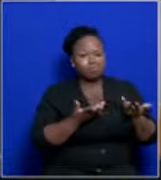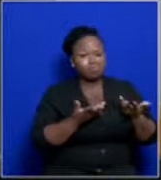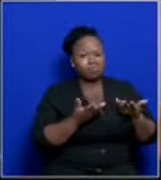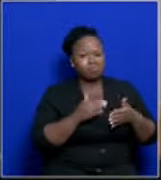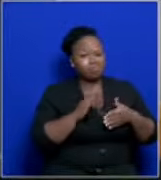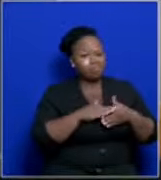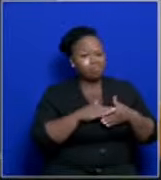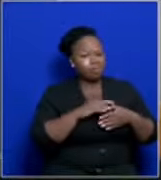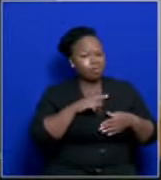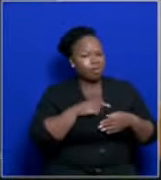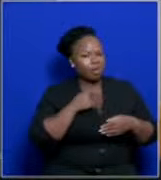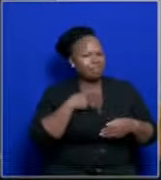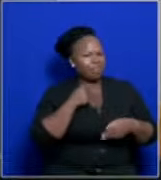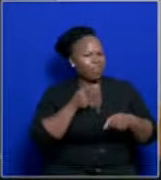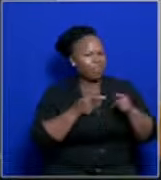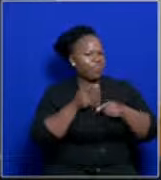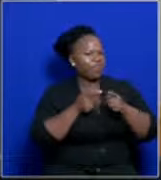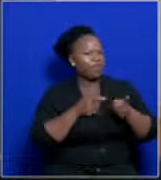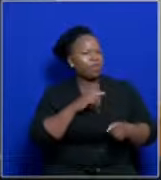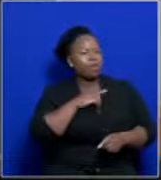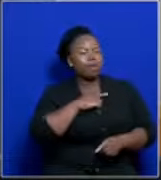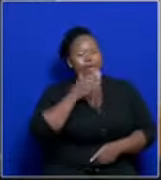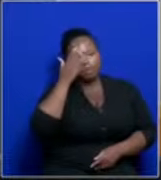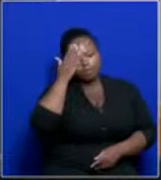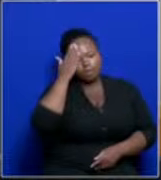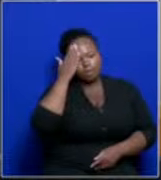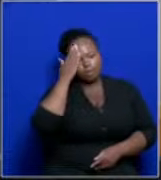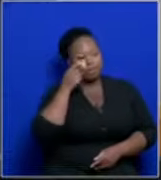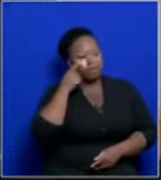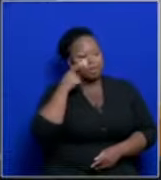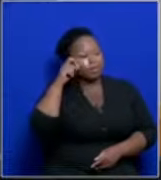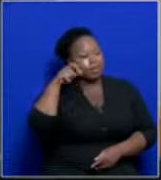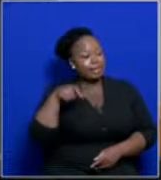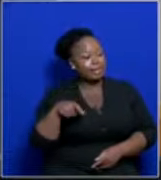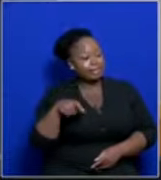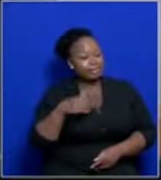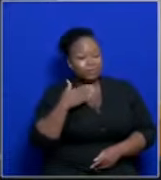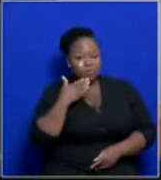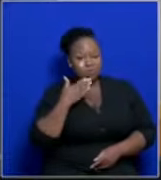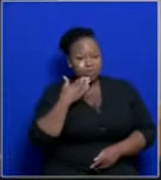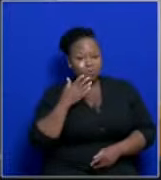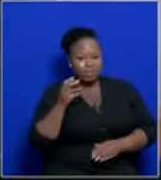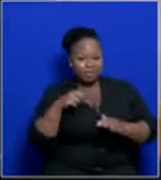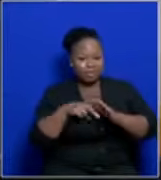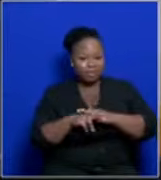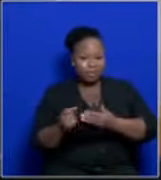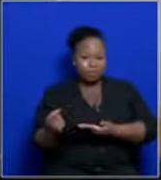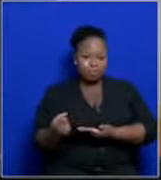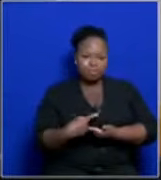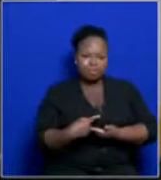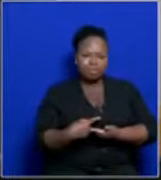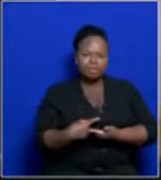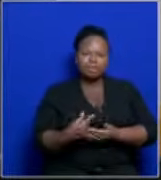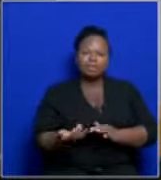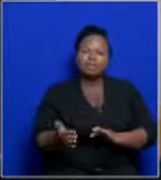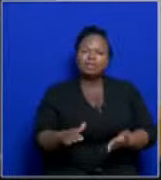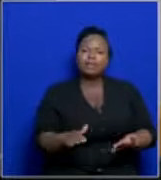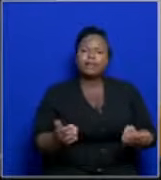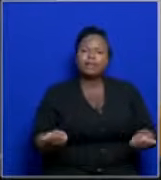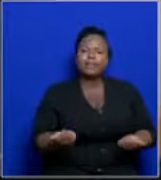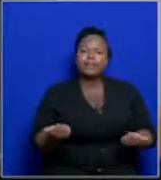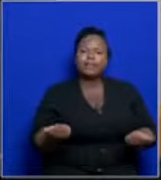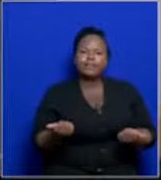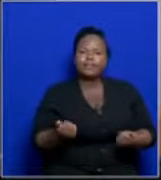you is we know that the witness who provided this clip has since been killed. And I was a